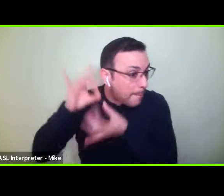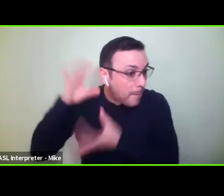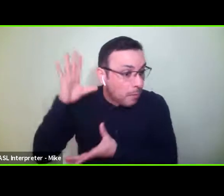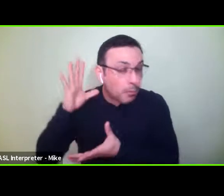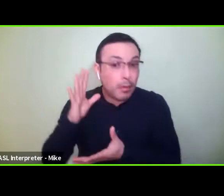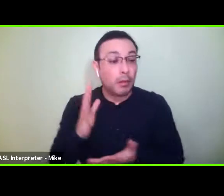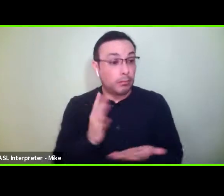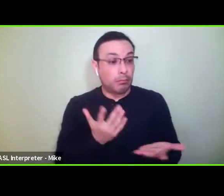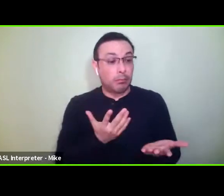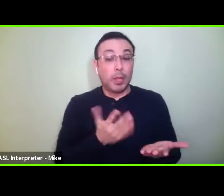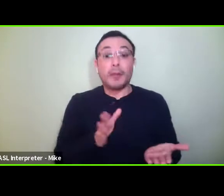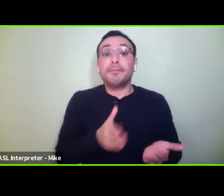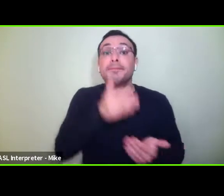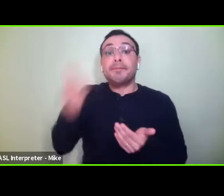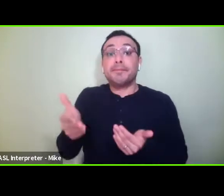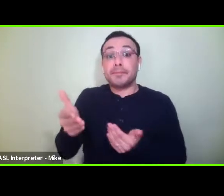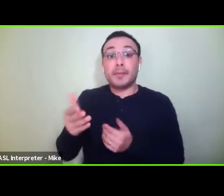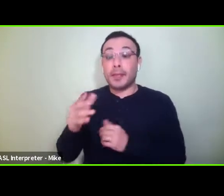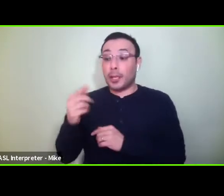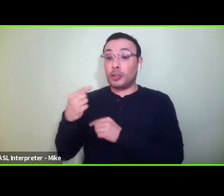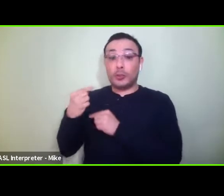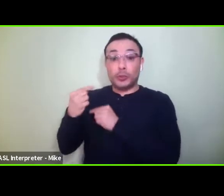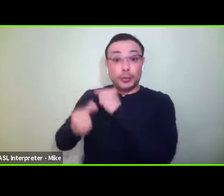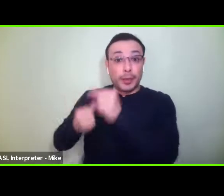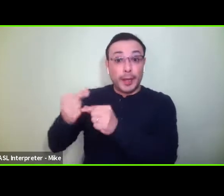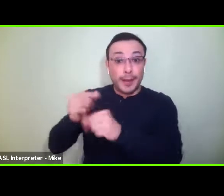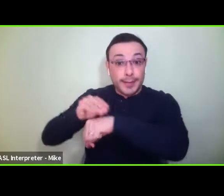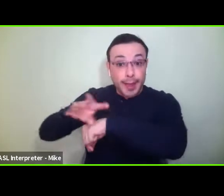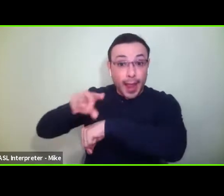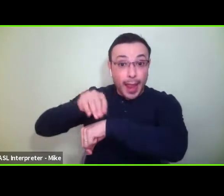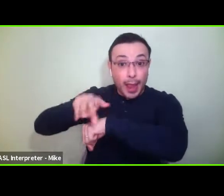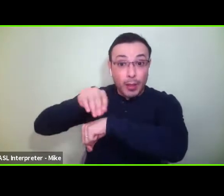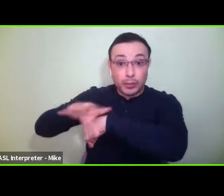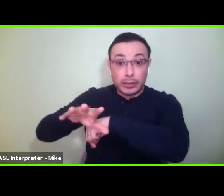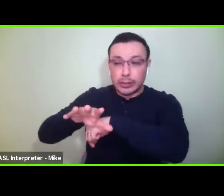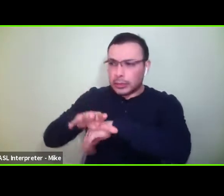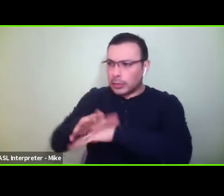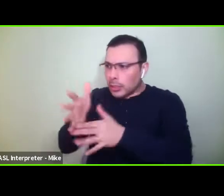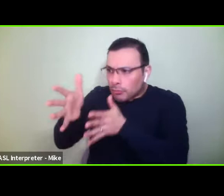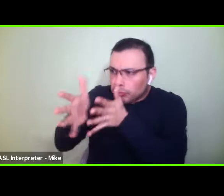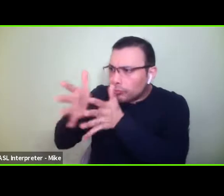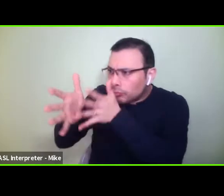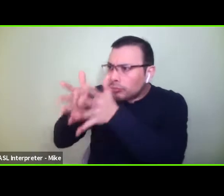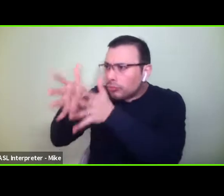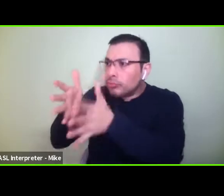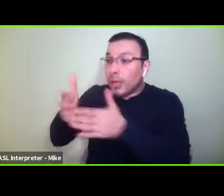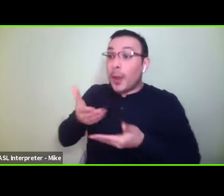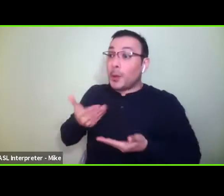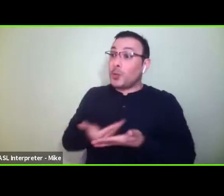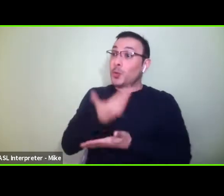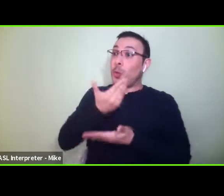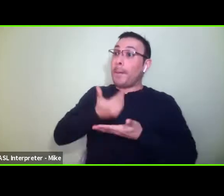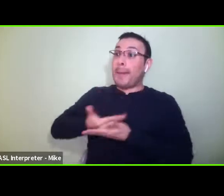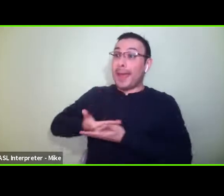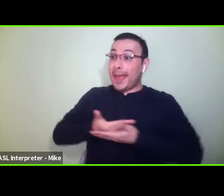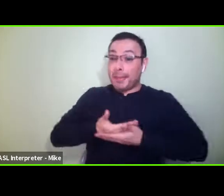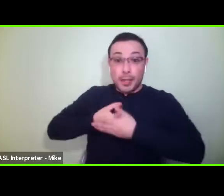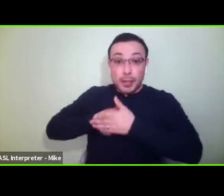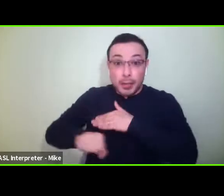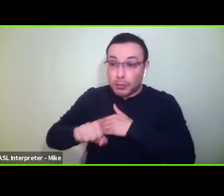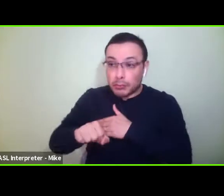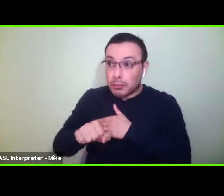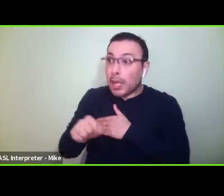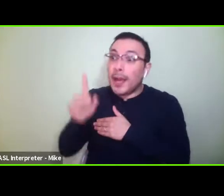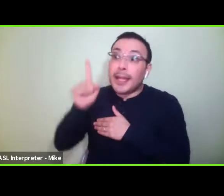itself offers, would reduce genetic causes, and cochlear implant technology could take care of much of the rest. Gallaudet